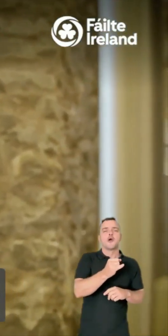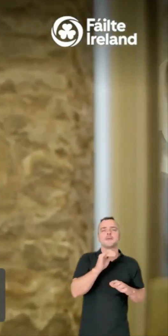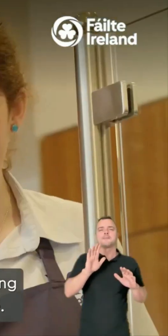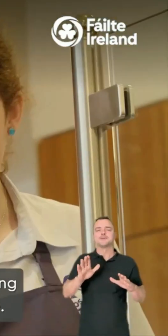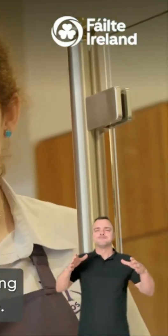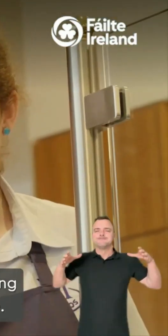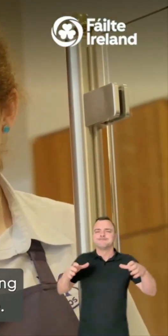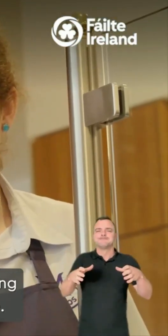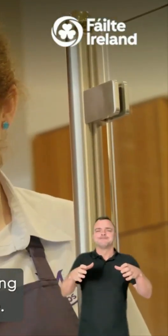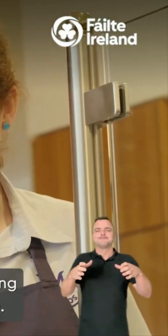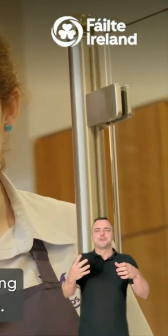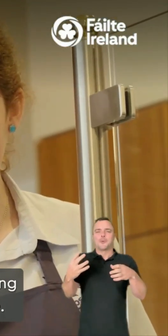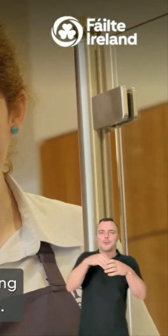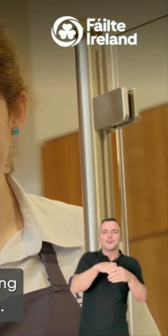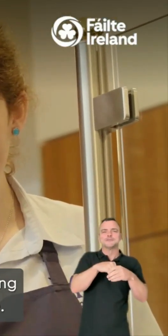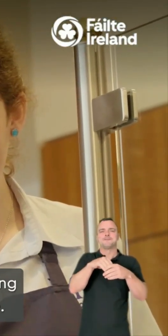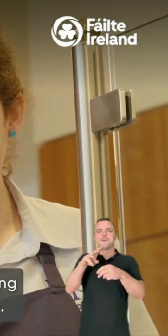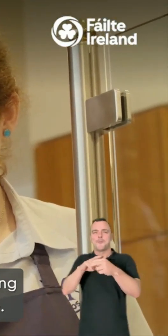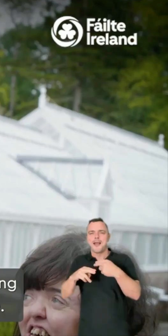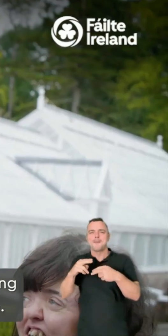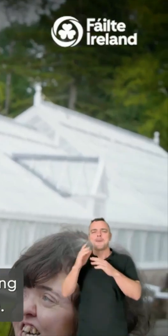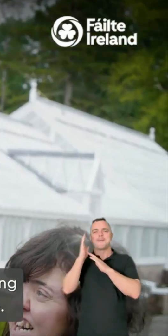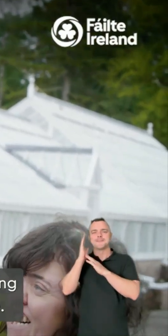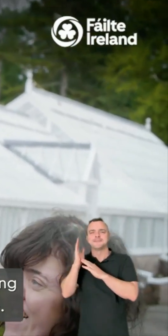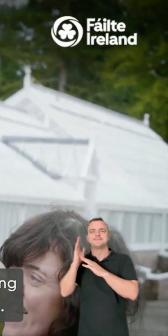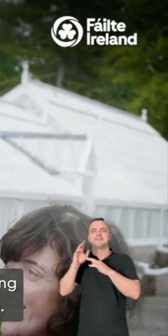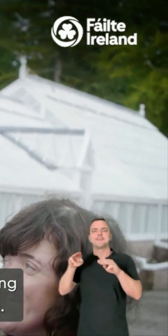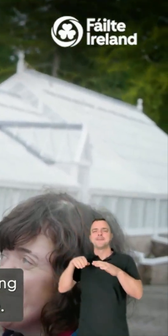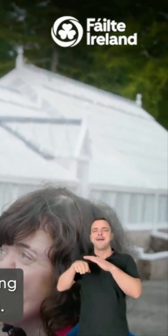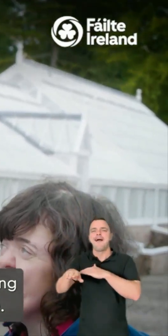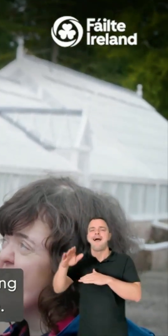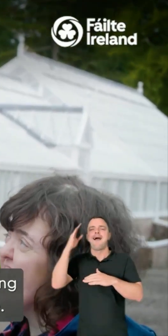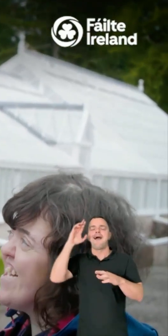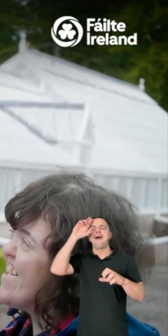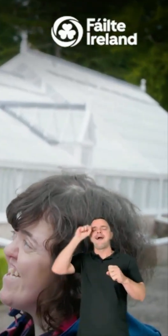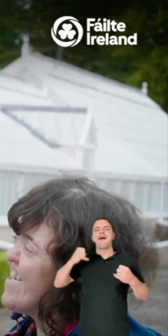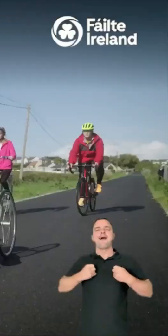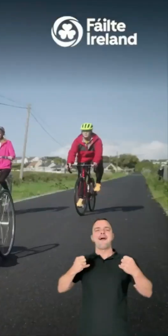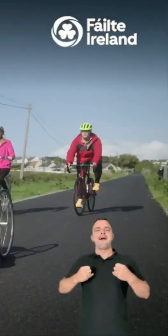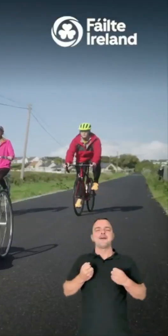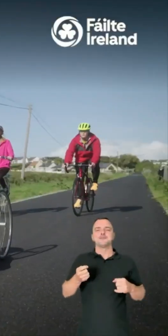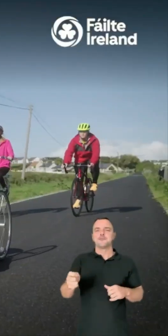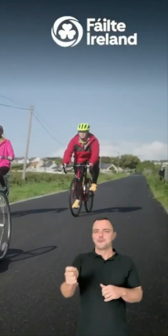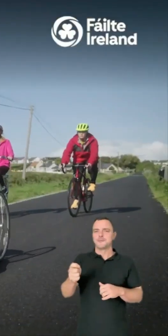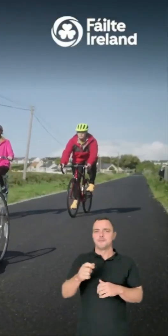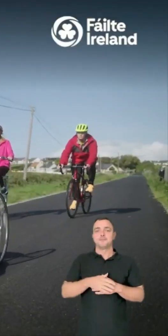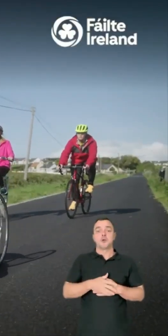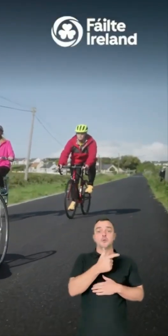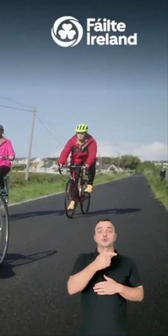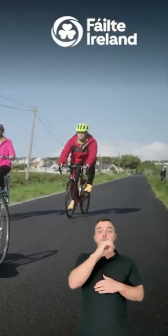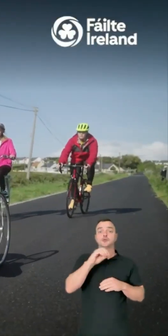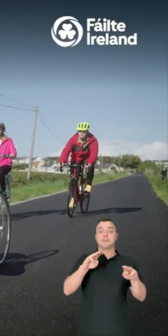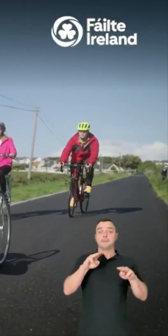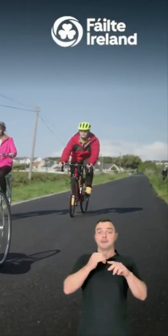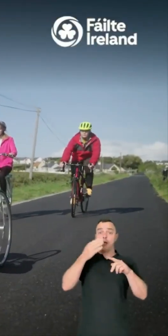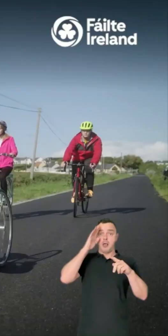to deliver an inclusive, welcoming, accommodating and memorable customer experience. With 22% of people in